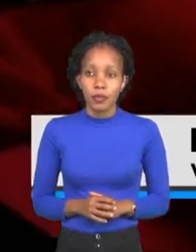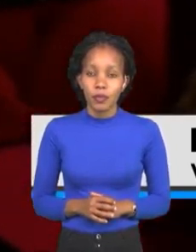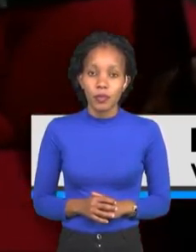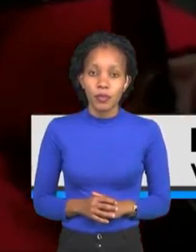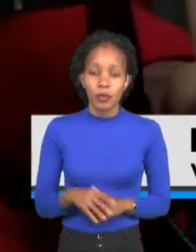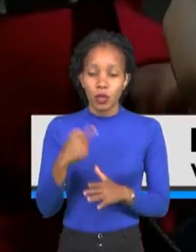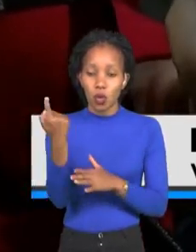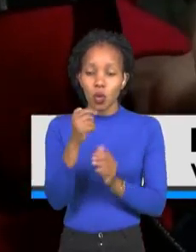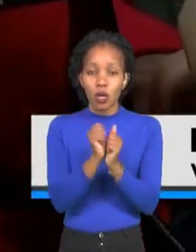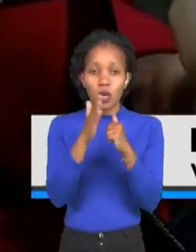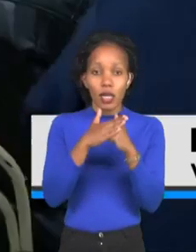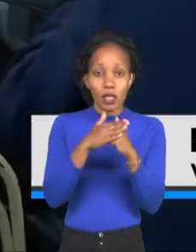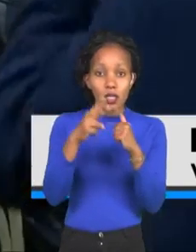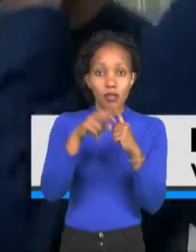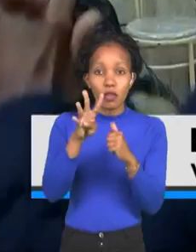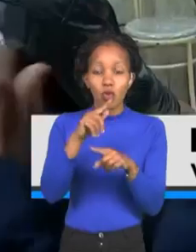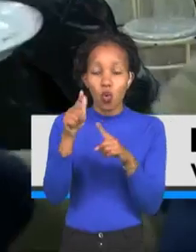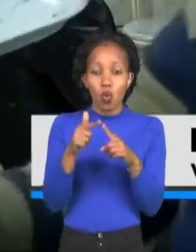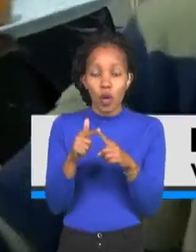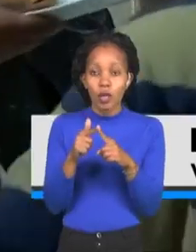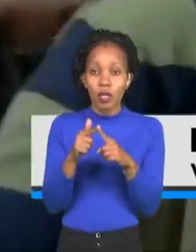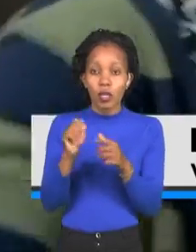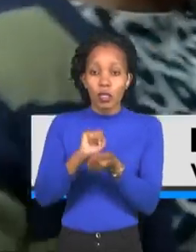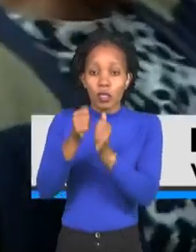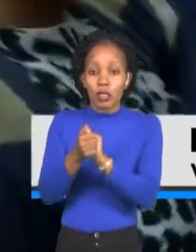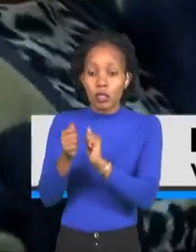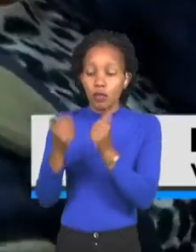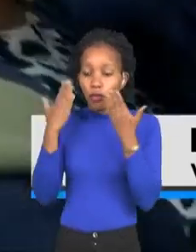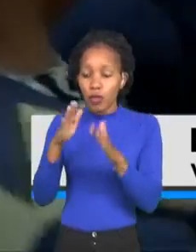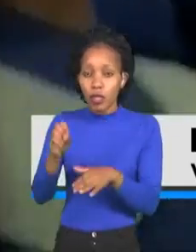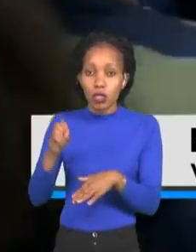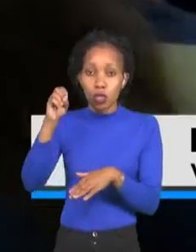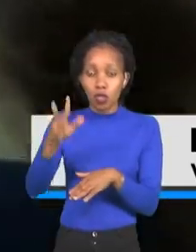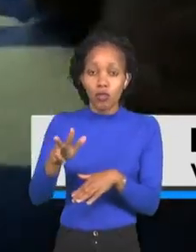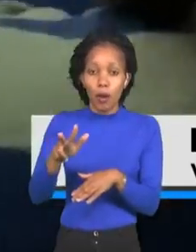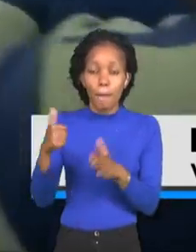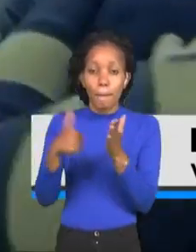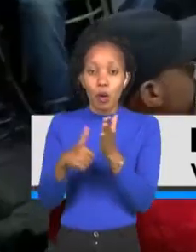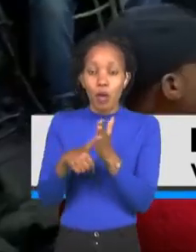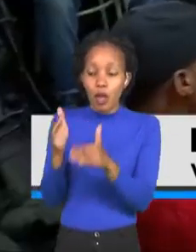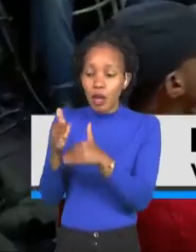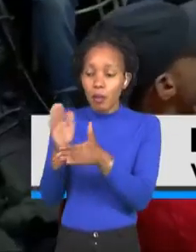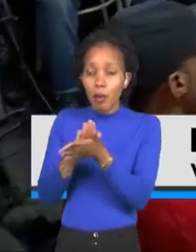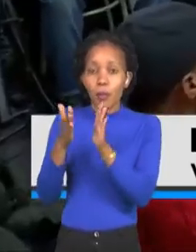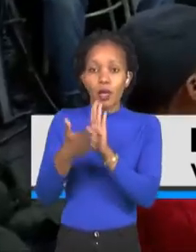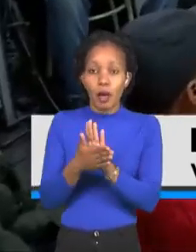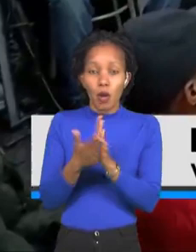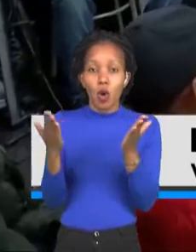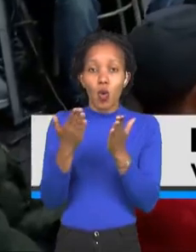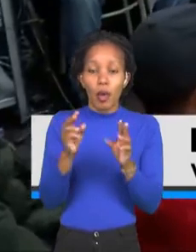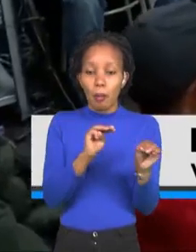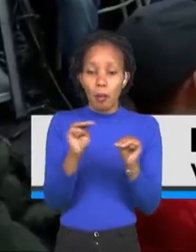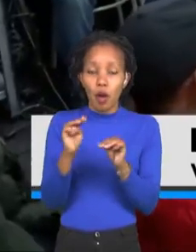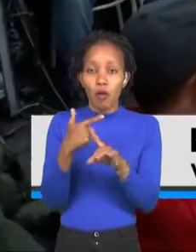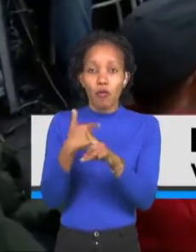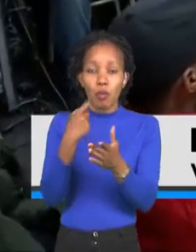It was only in 1974, when the Carnation Revolution ended Portugal's dictatorship, that the neighborhood became a hub for migrants coming from the